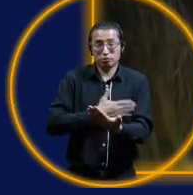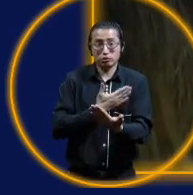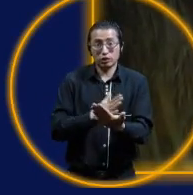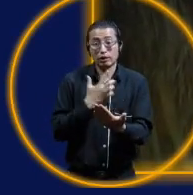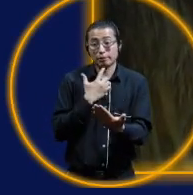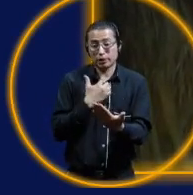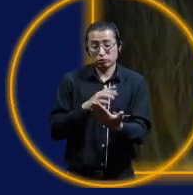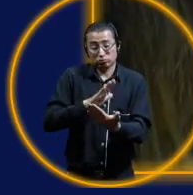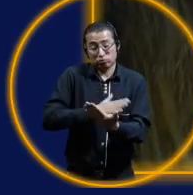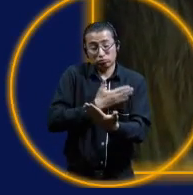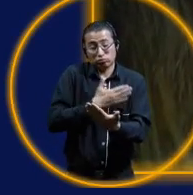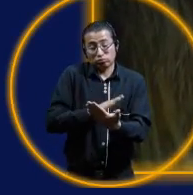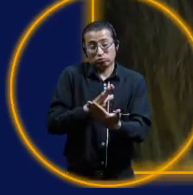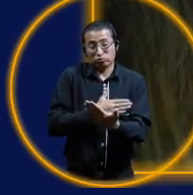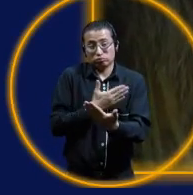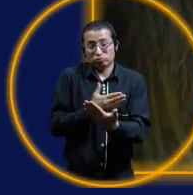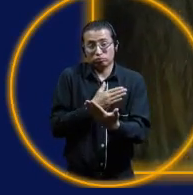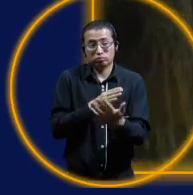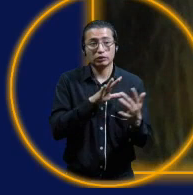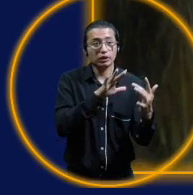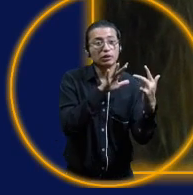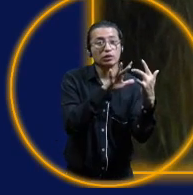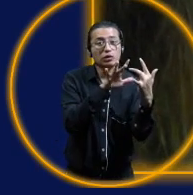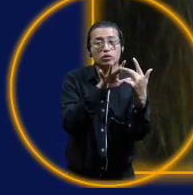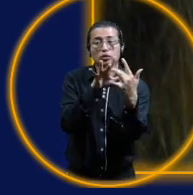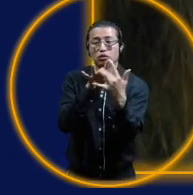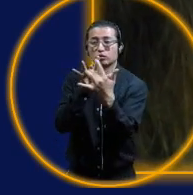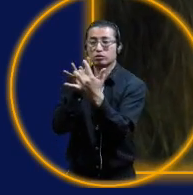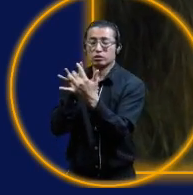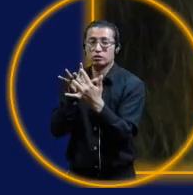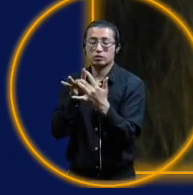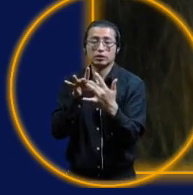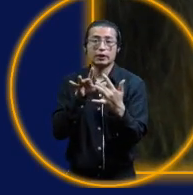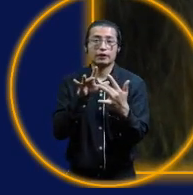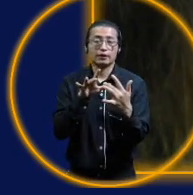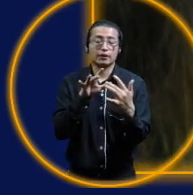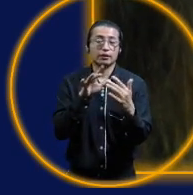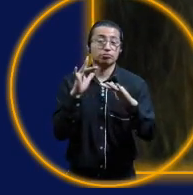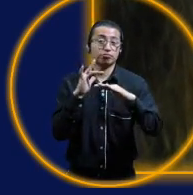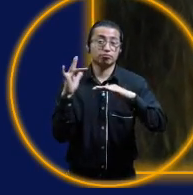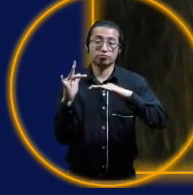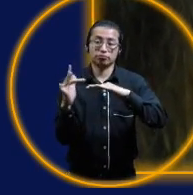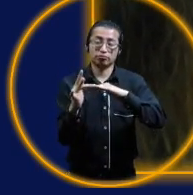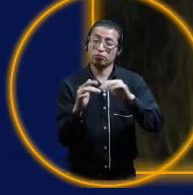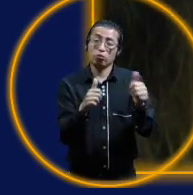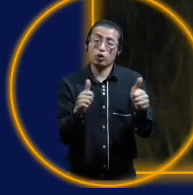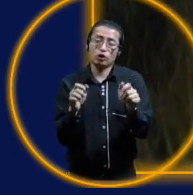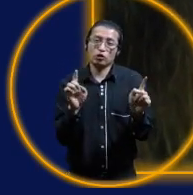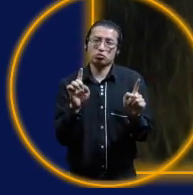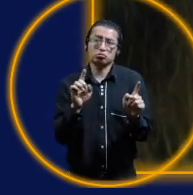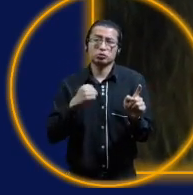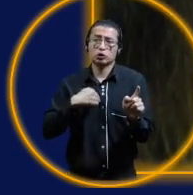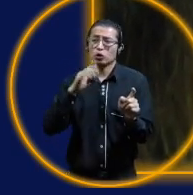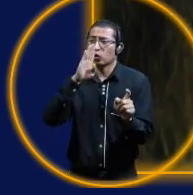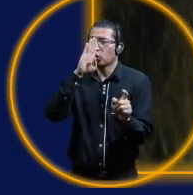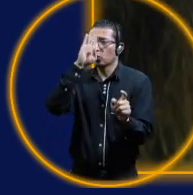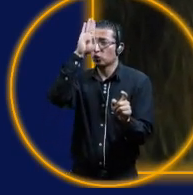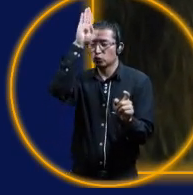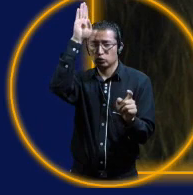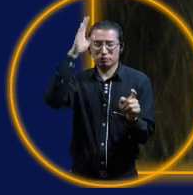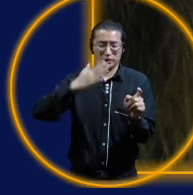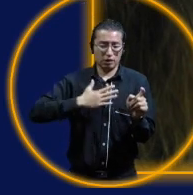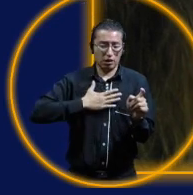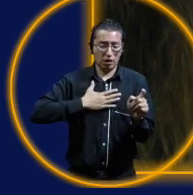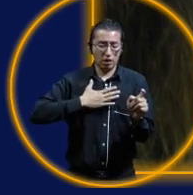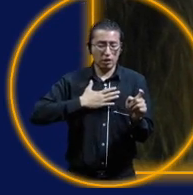with social media is a little not good, especially because I'm more used to like playing and performance, live